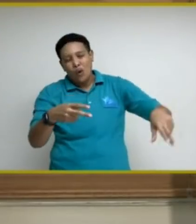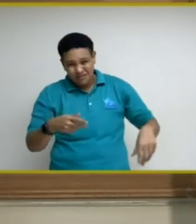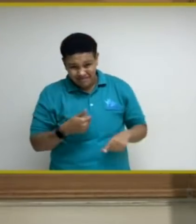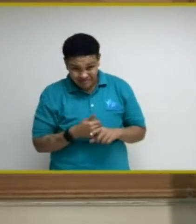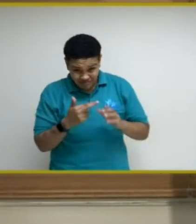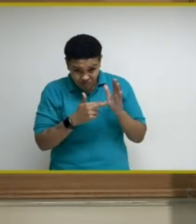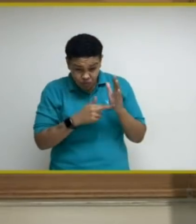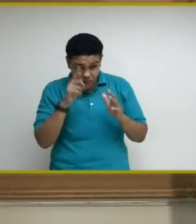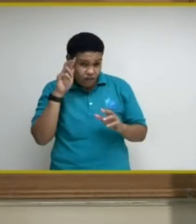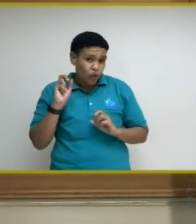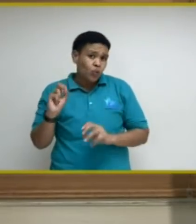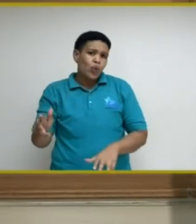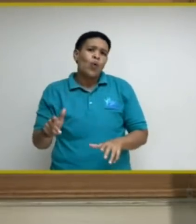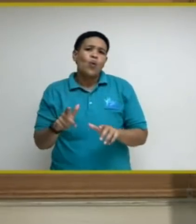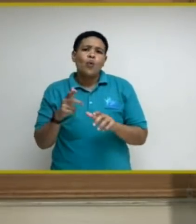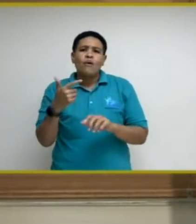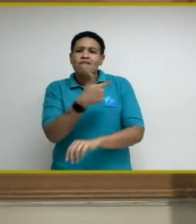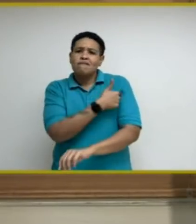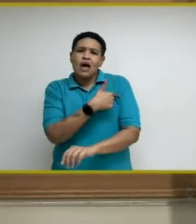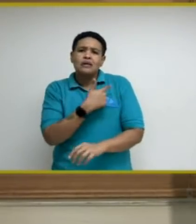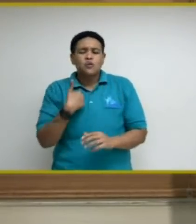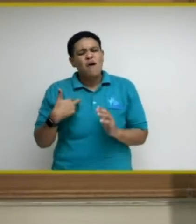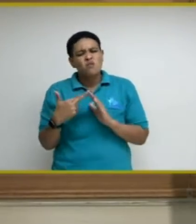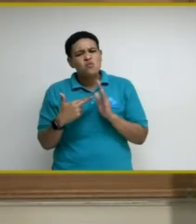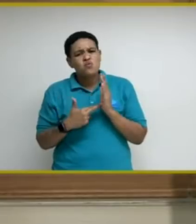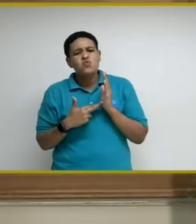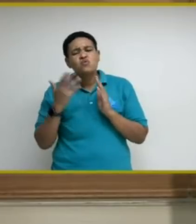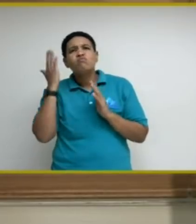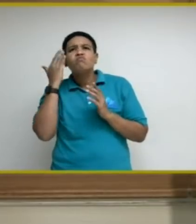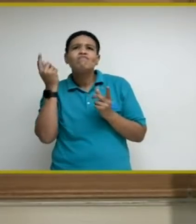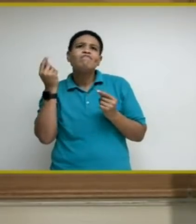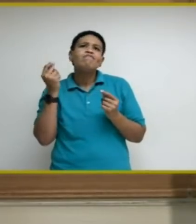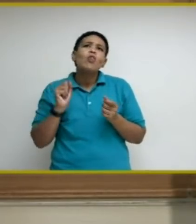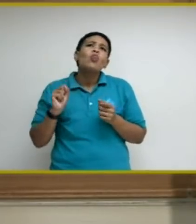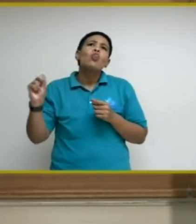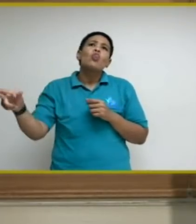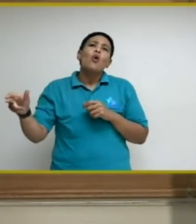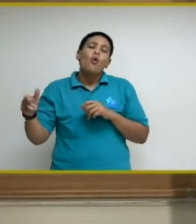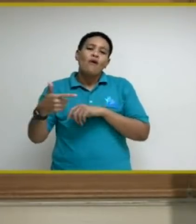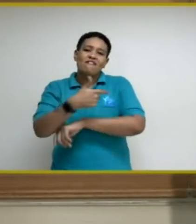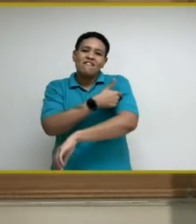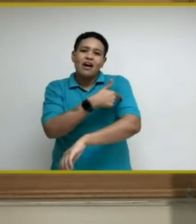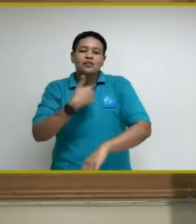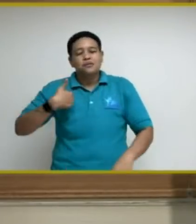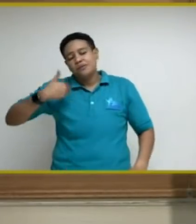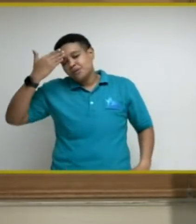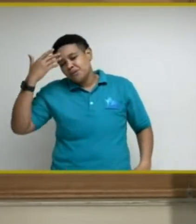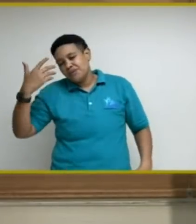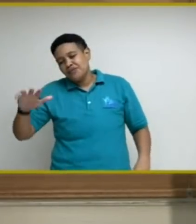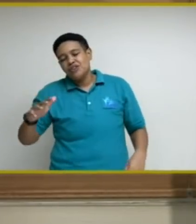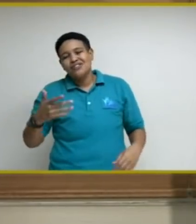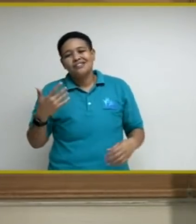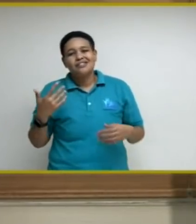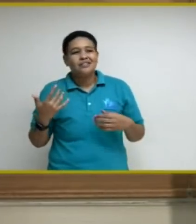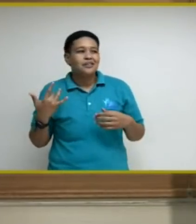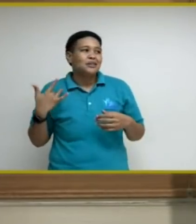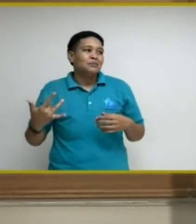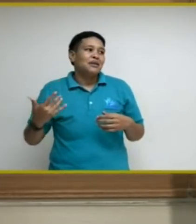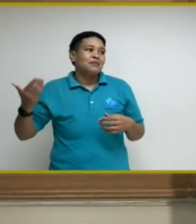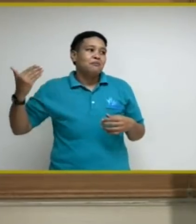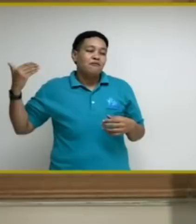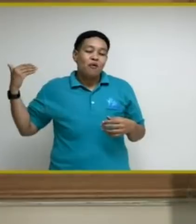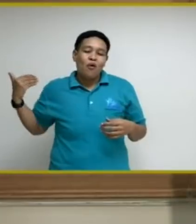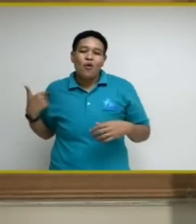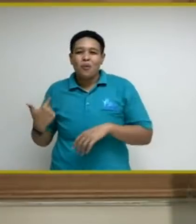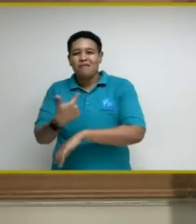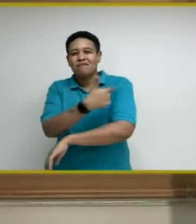for discarding vaccines that have expired. We are not unaccustomed to that protocol, given that we administer